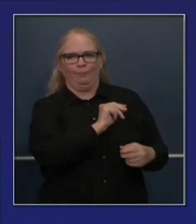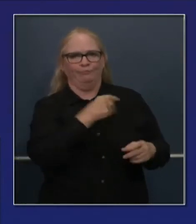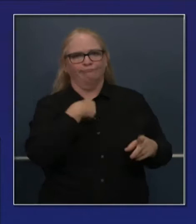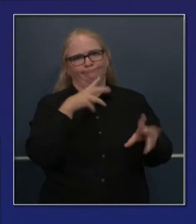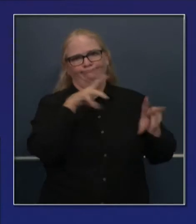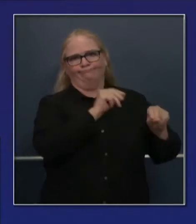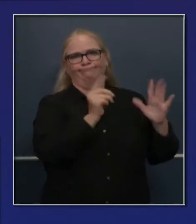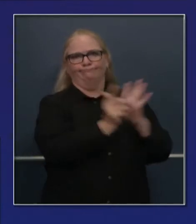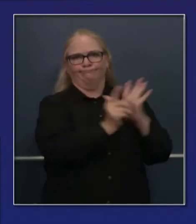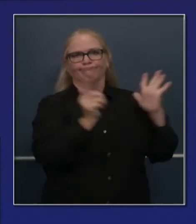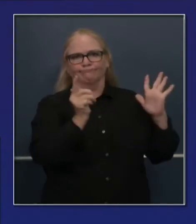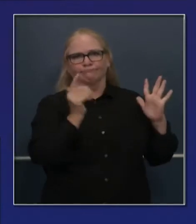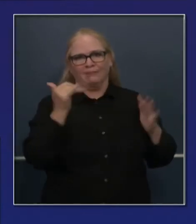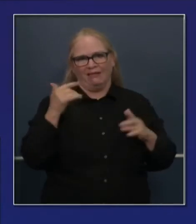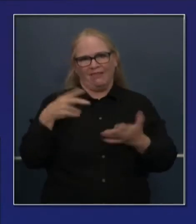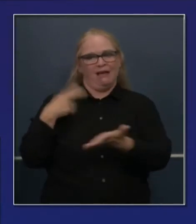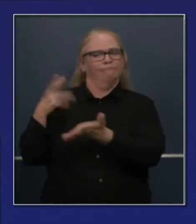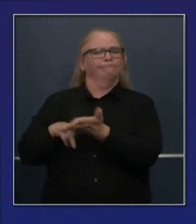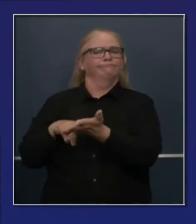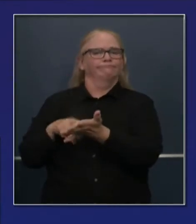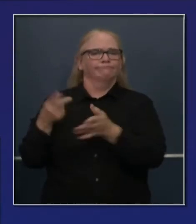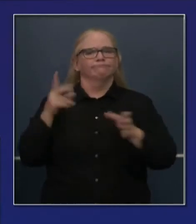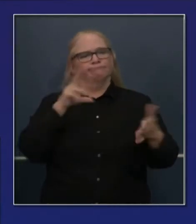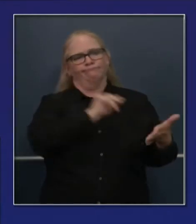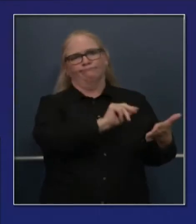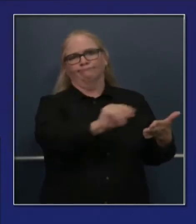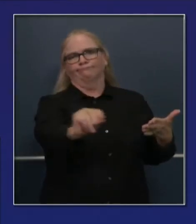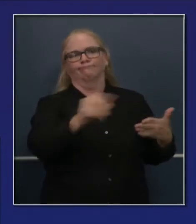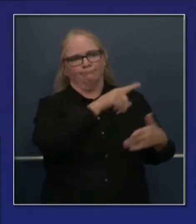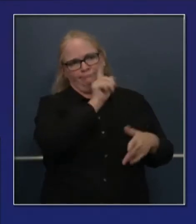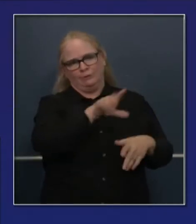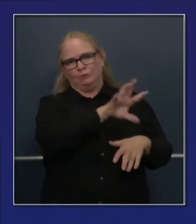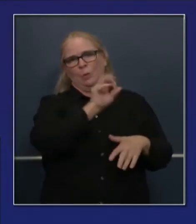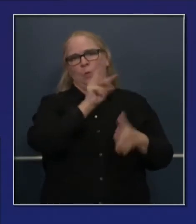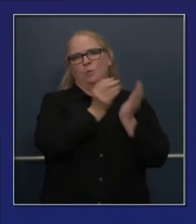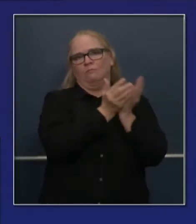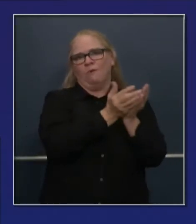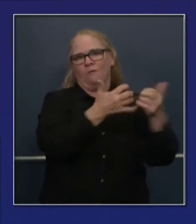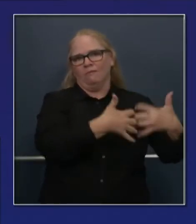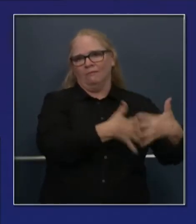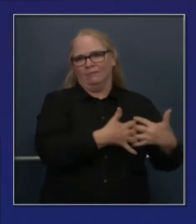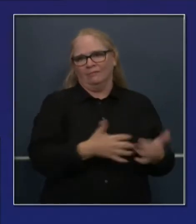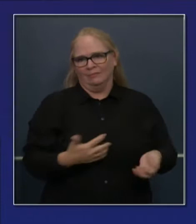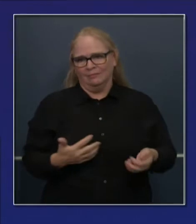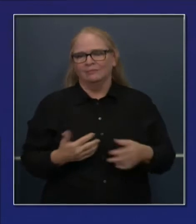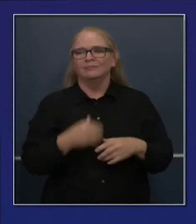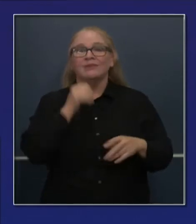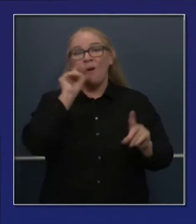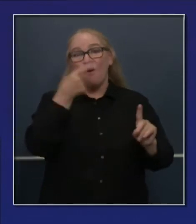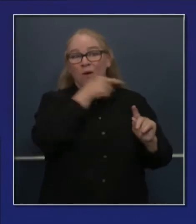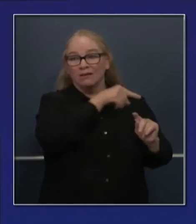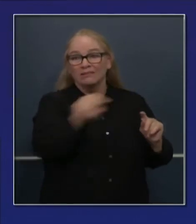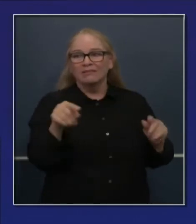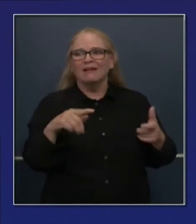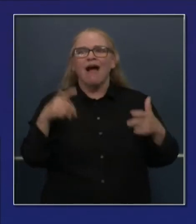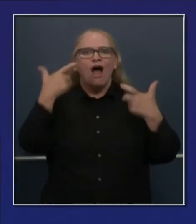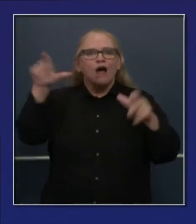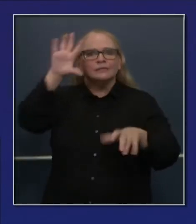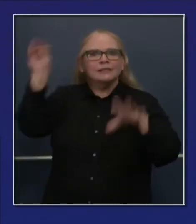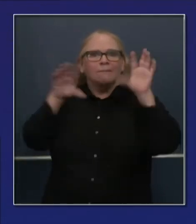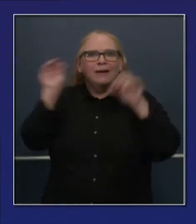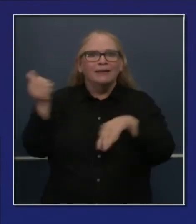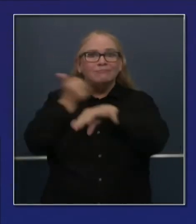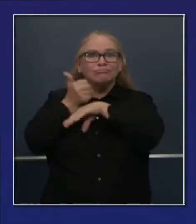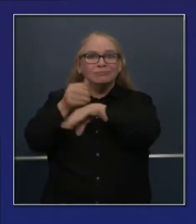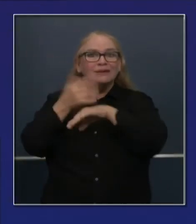off the grid. As I said, we're working with major customers up and down the state and consumers, some of the largest commercial